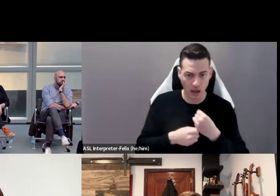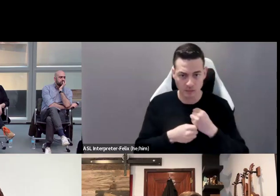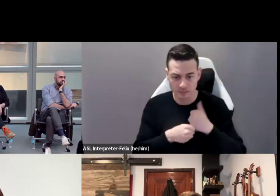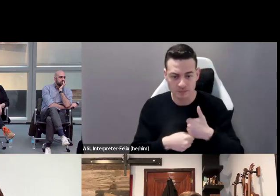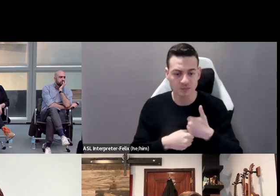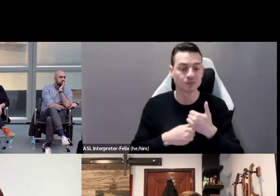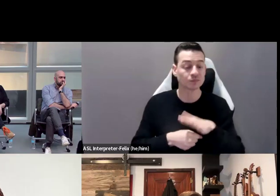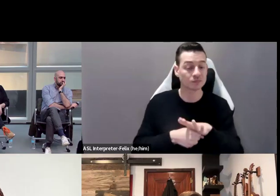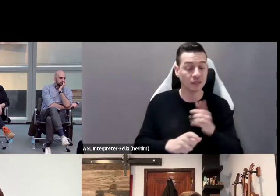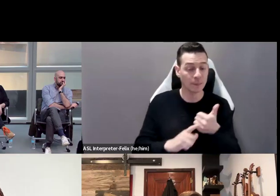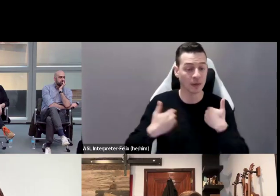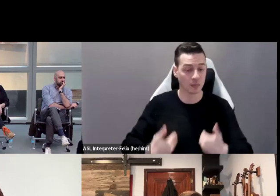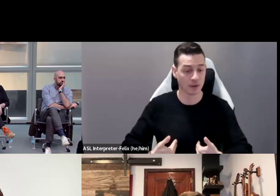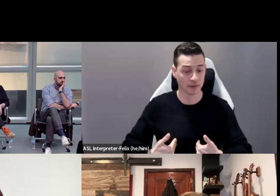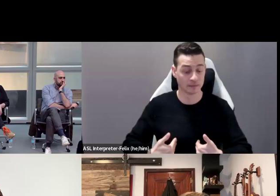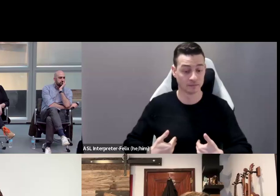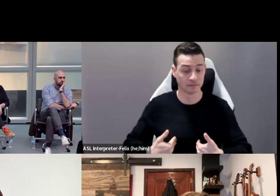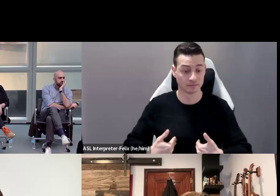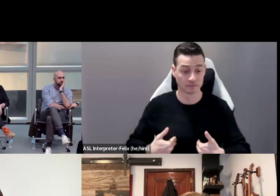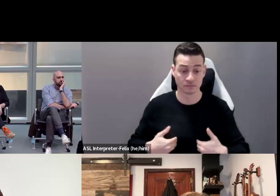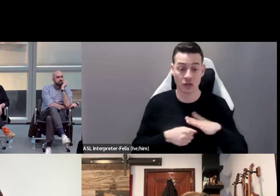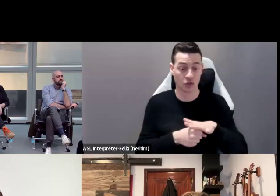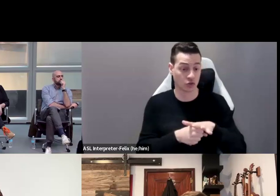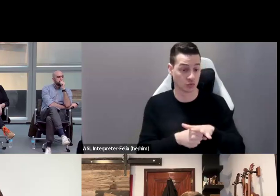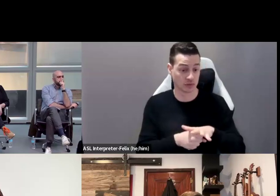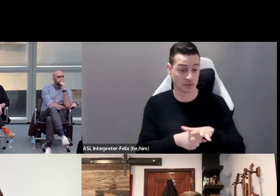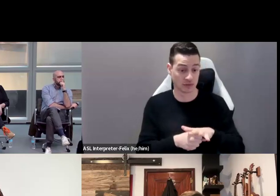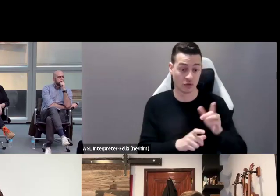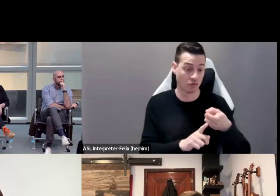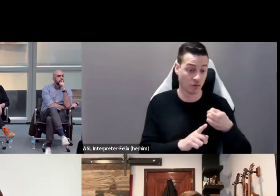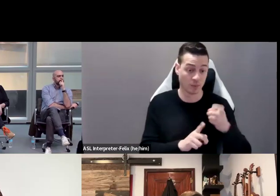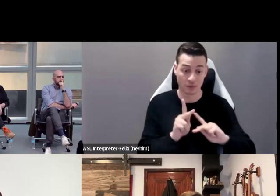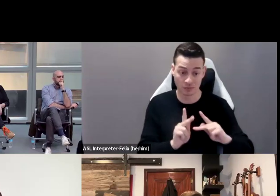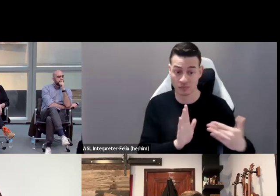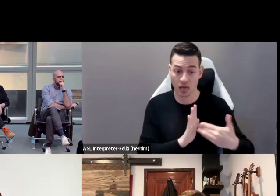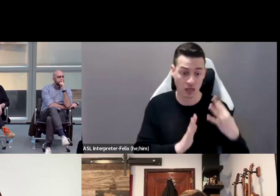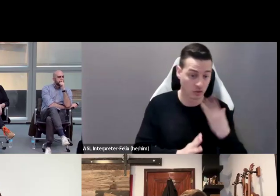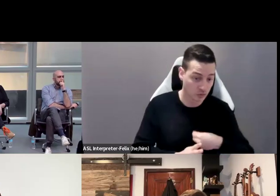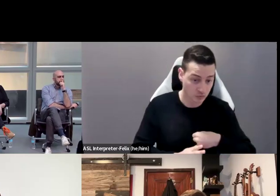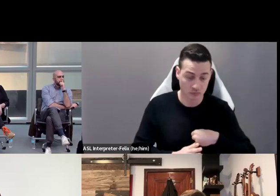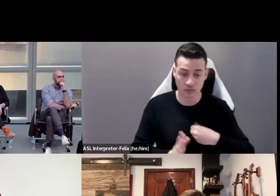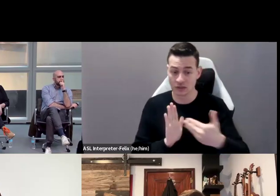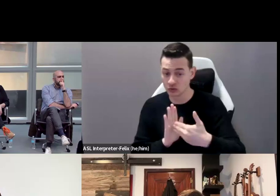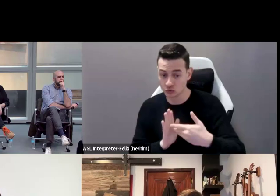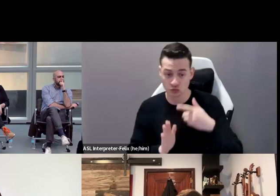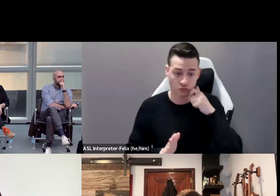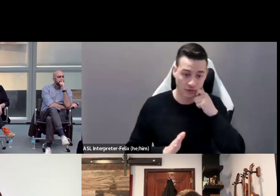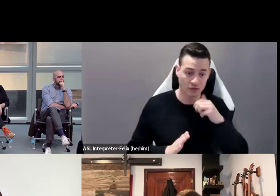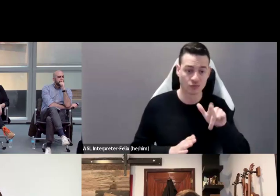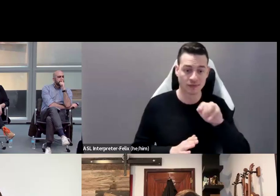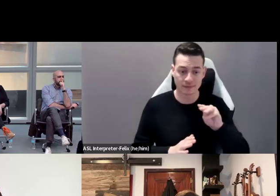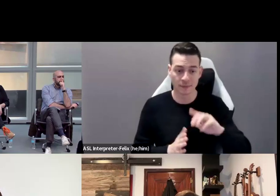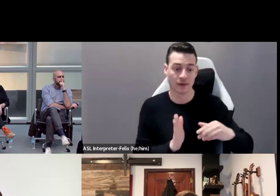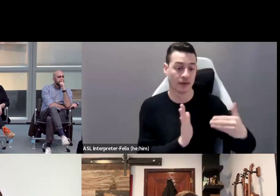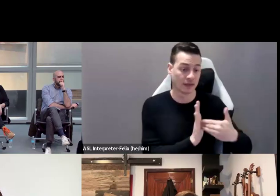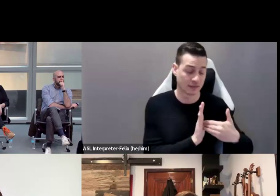stress, whether it be from transphobia, from racism, because you're poor, because you're in traffic, your